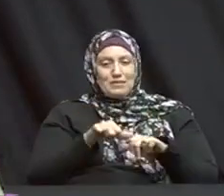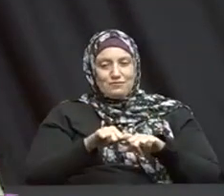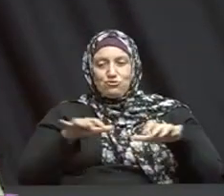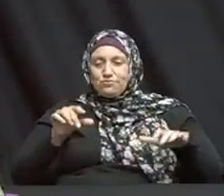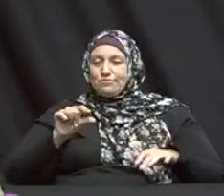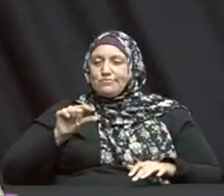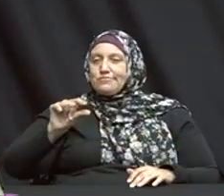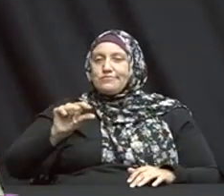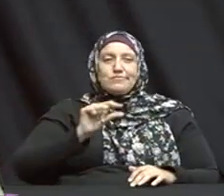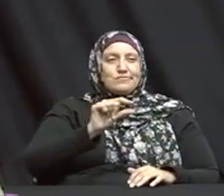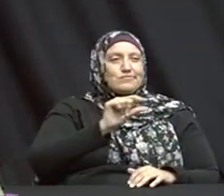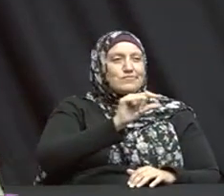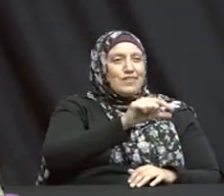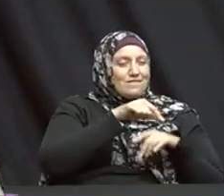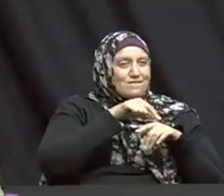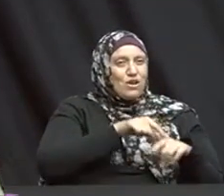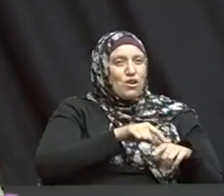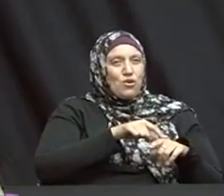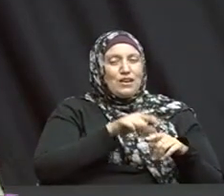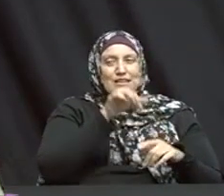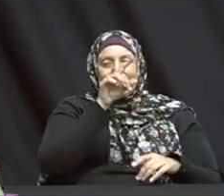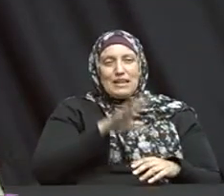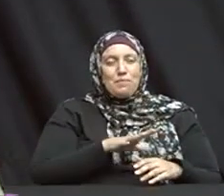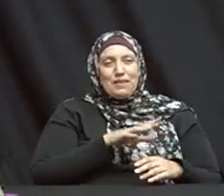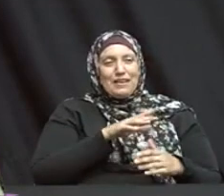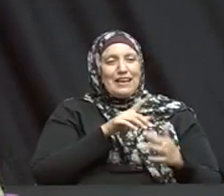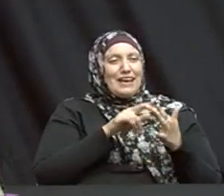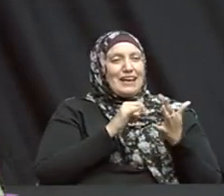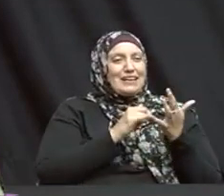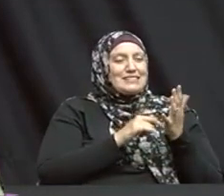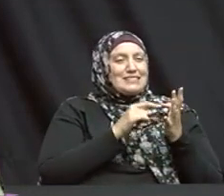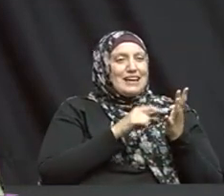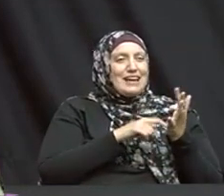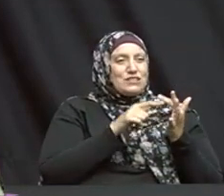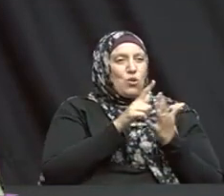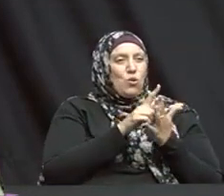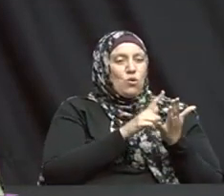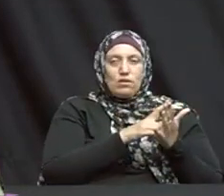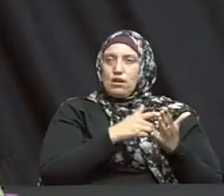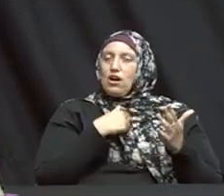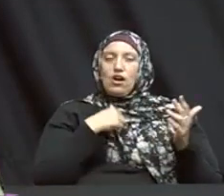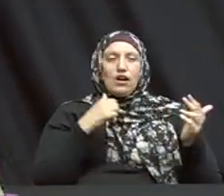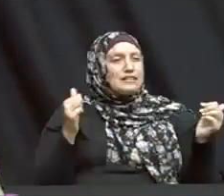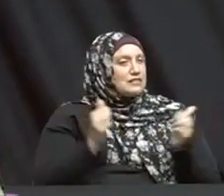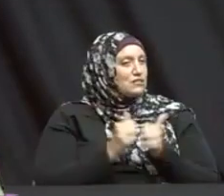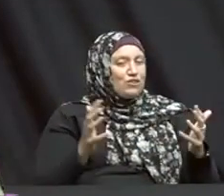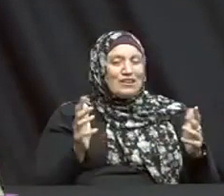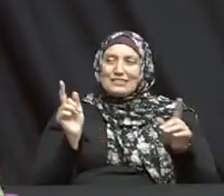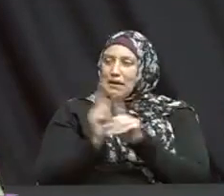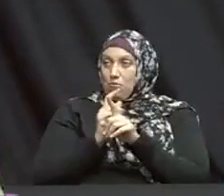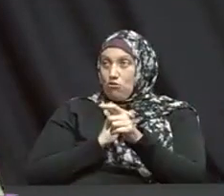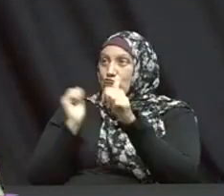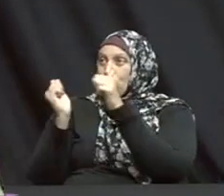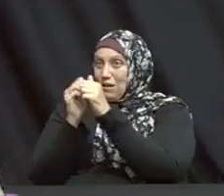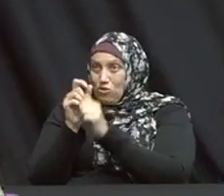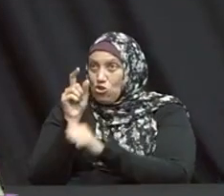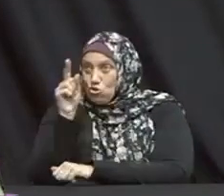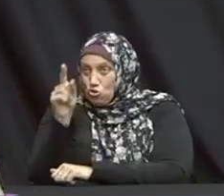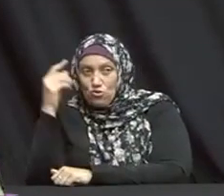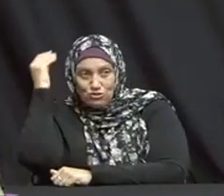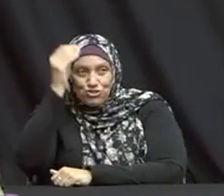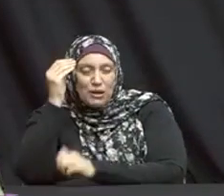law. And I disagree with that for this reason. When you buy life insurance, you're